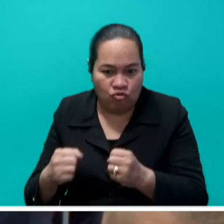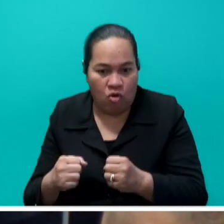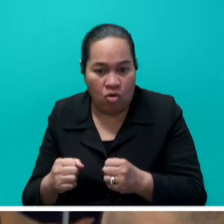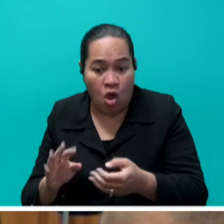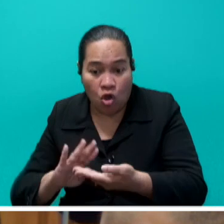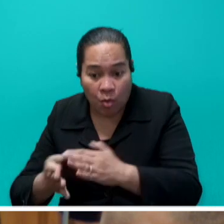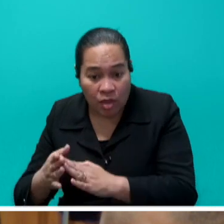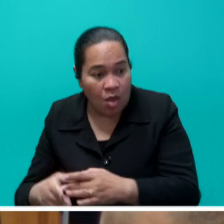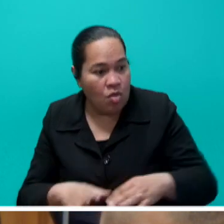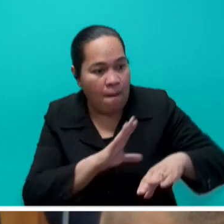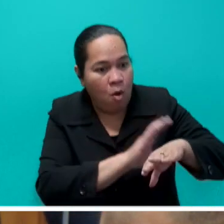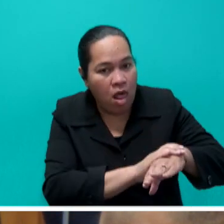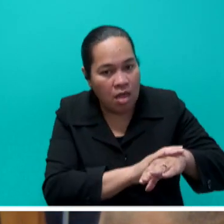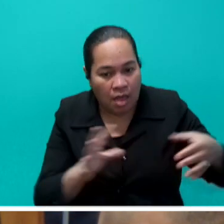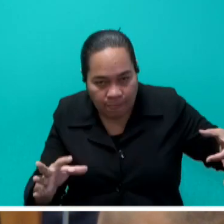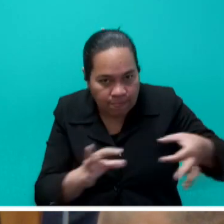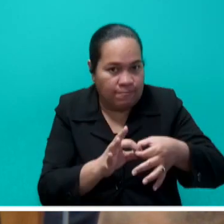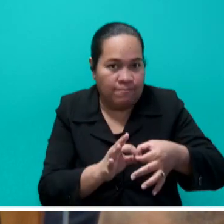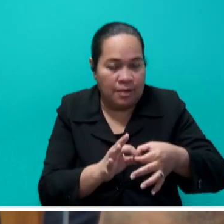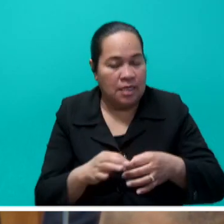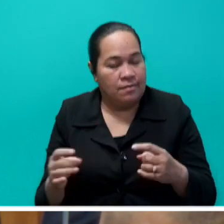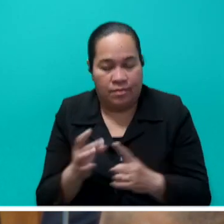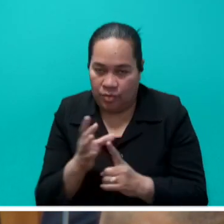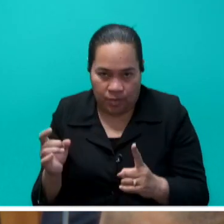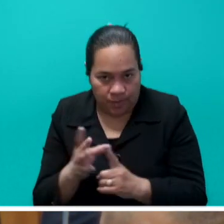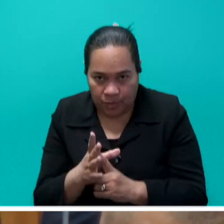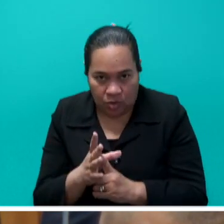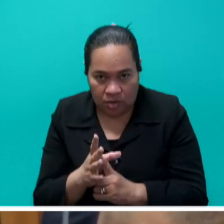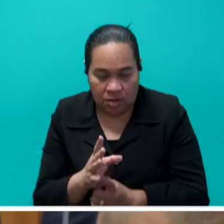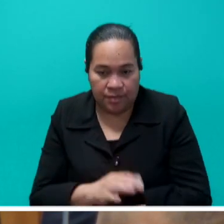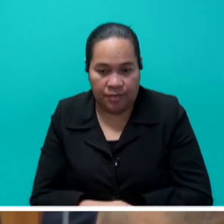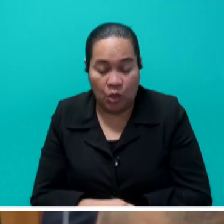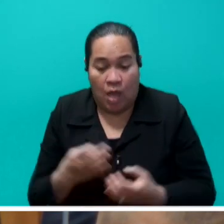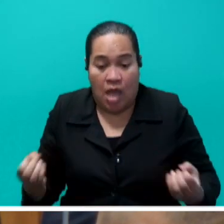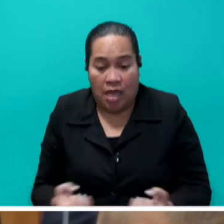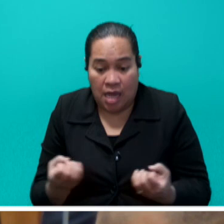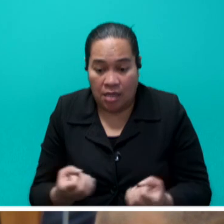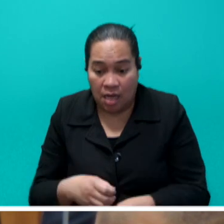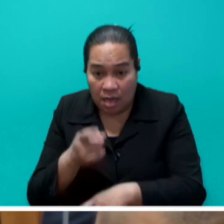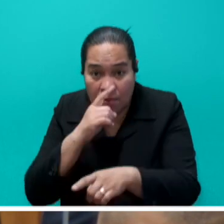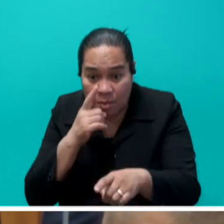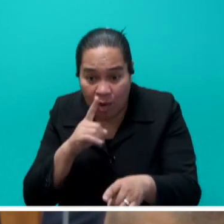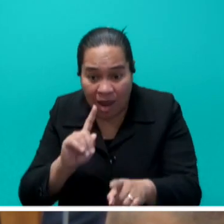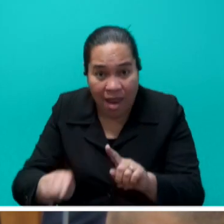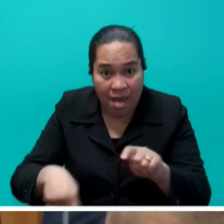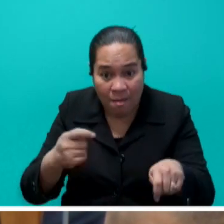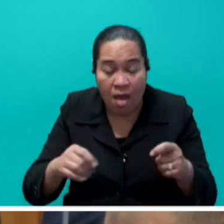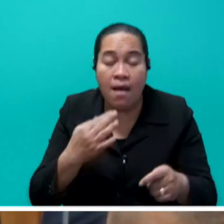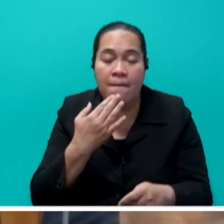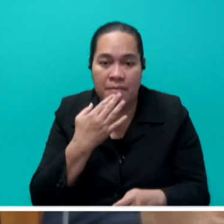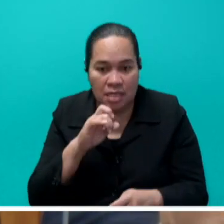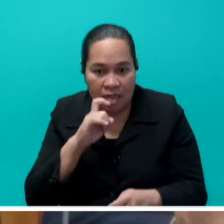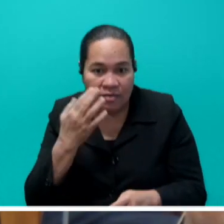local communities is crucial. We encourage residents to report incidents and concerns, which